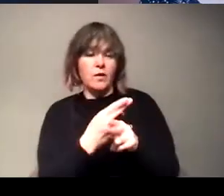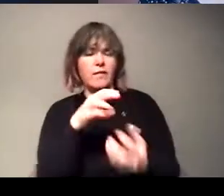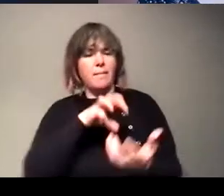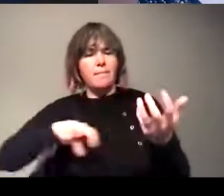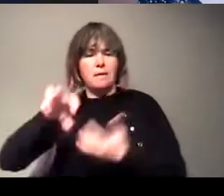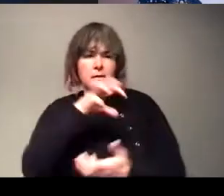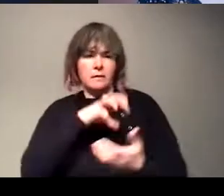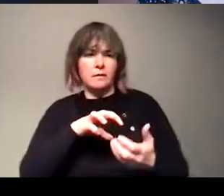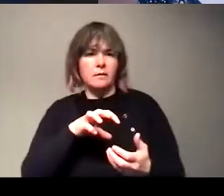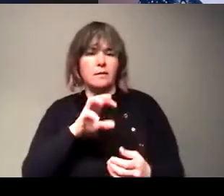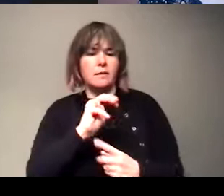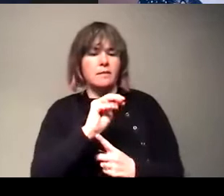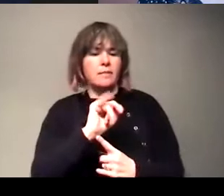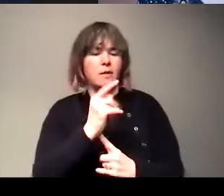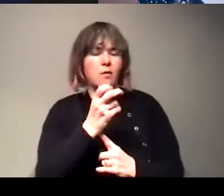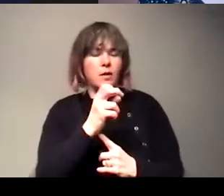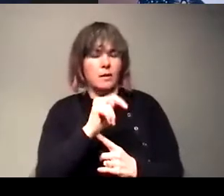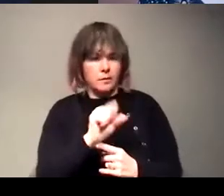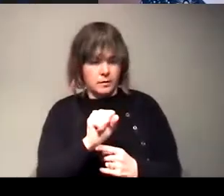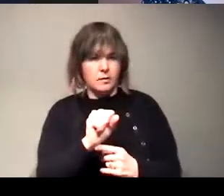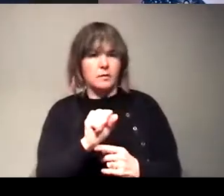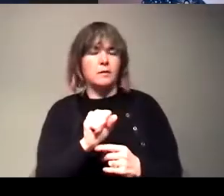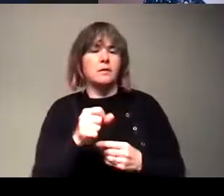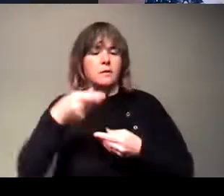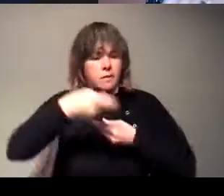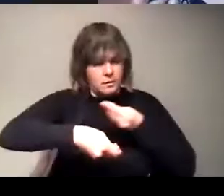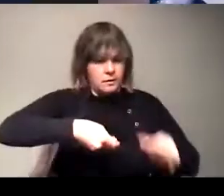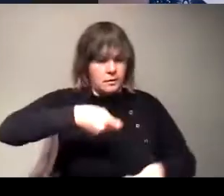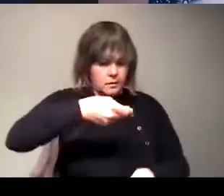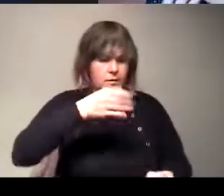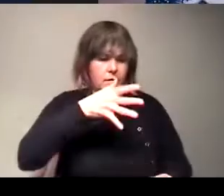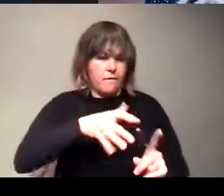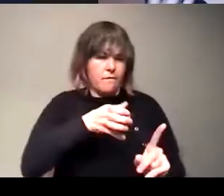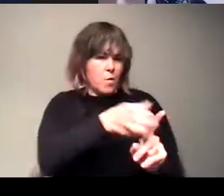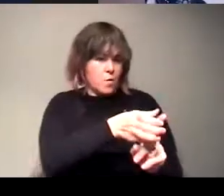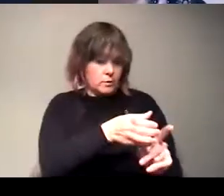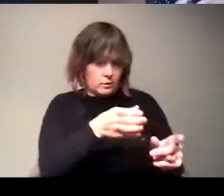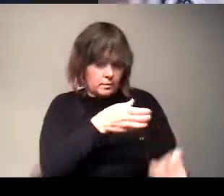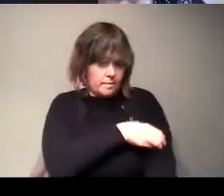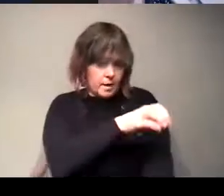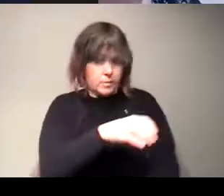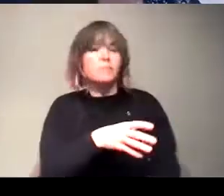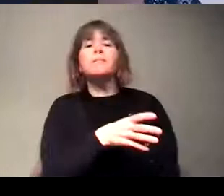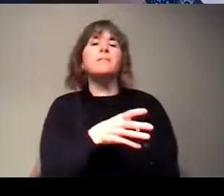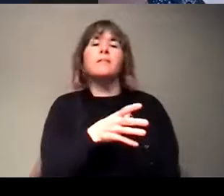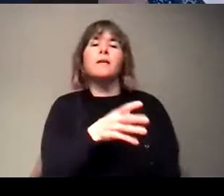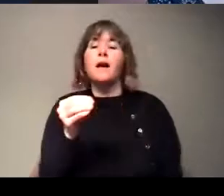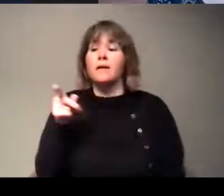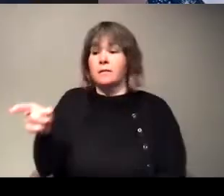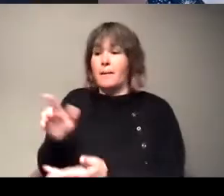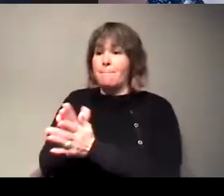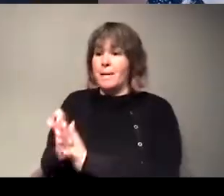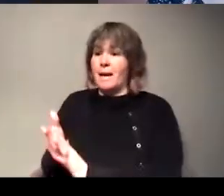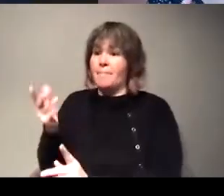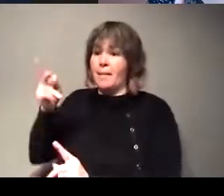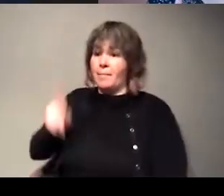of midichlorians conferring Force powers and just becoming the person who proves yourself worthy